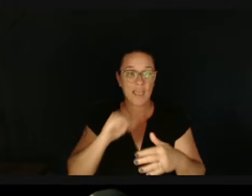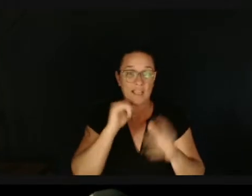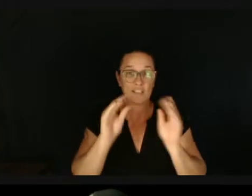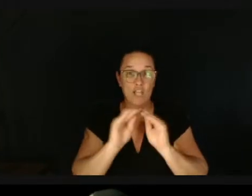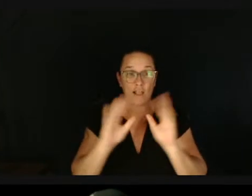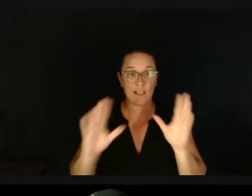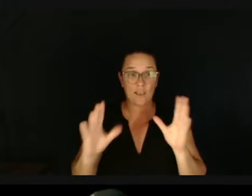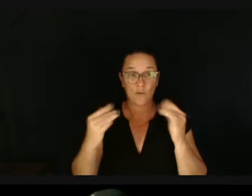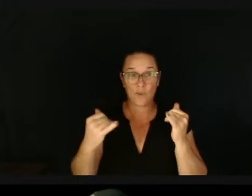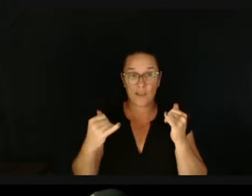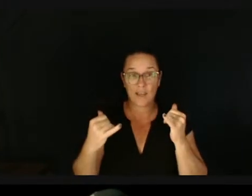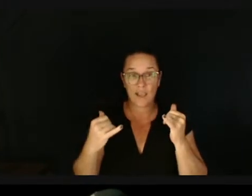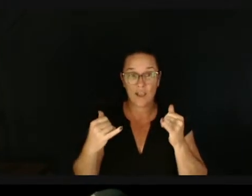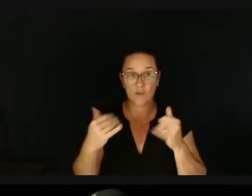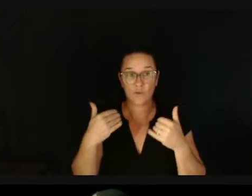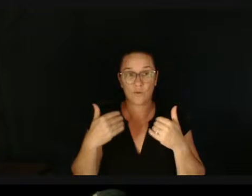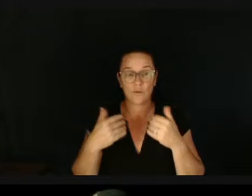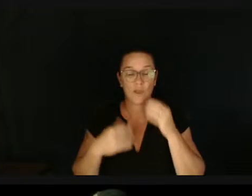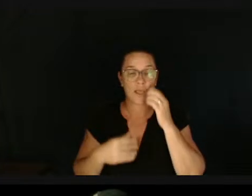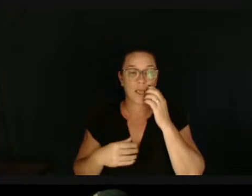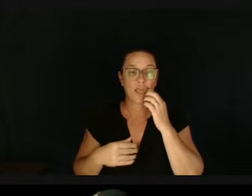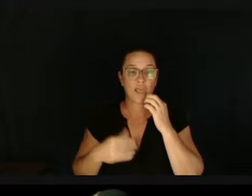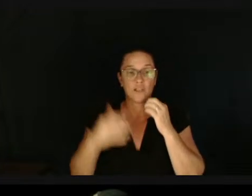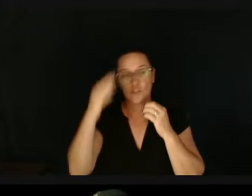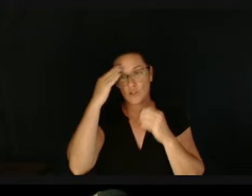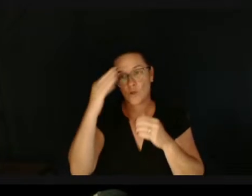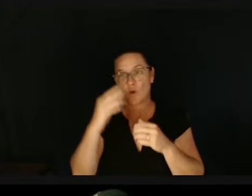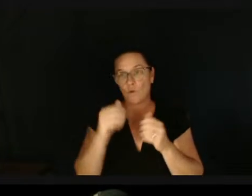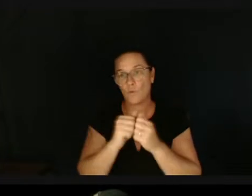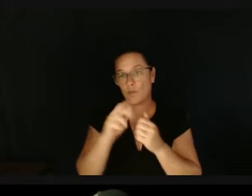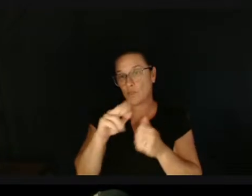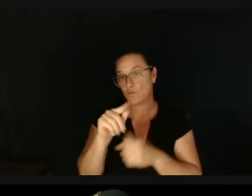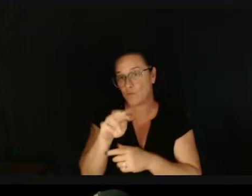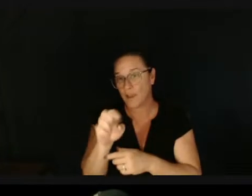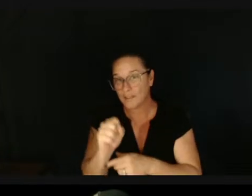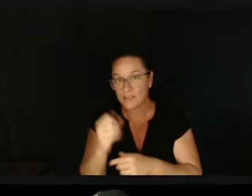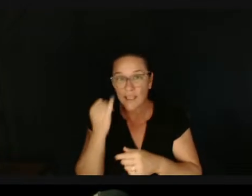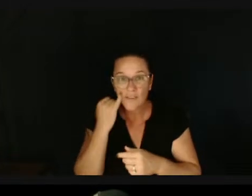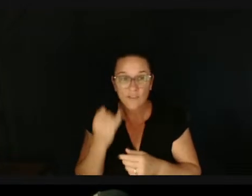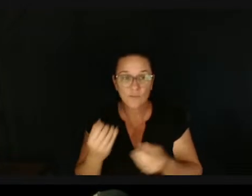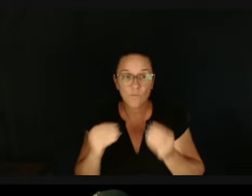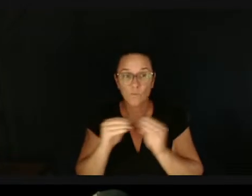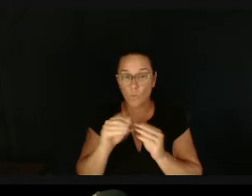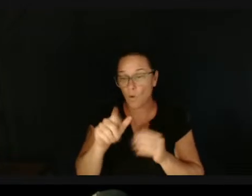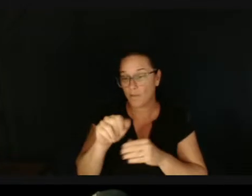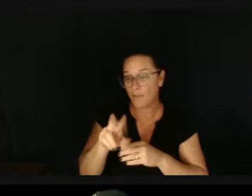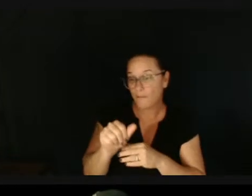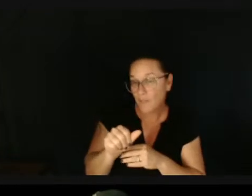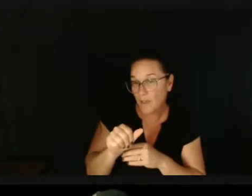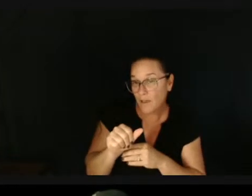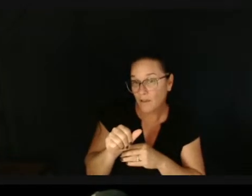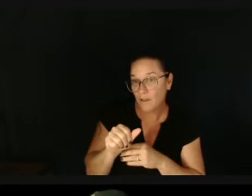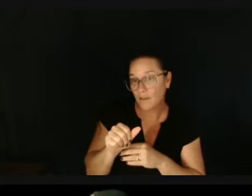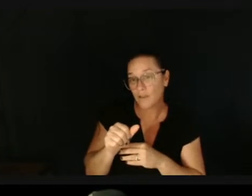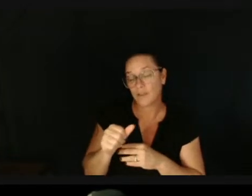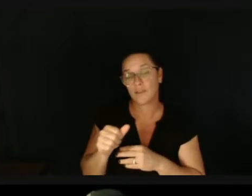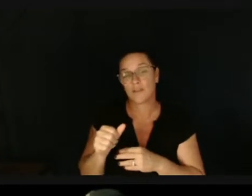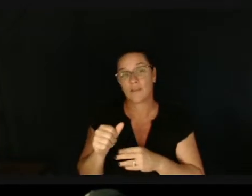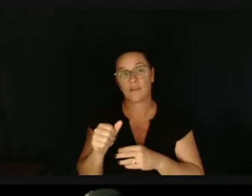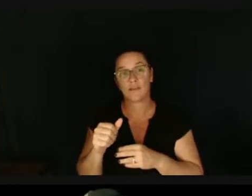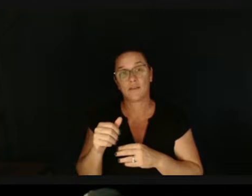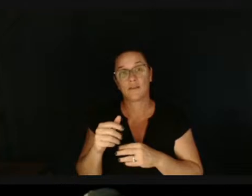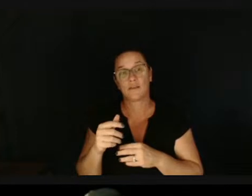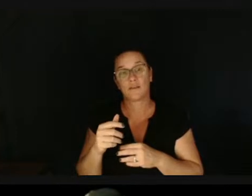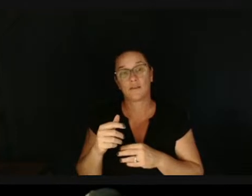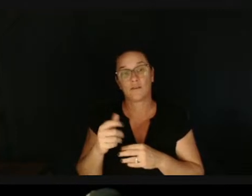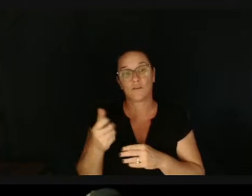without having volumes for every episode and the rates and all that, like, are we getting more increase in lava? And